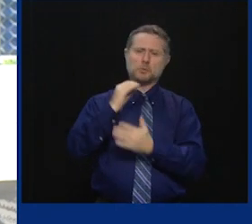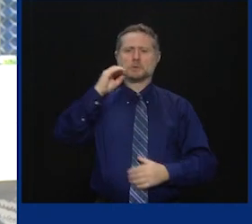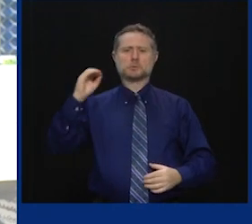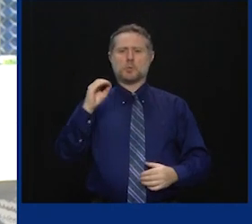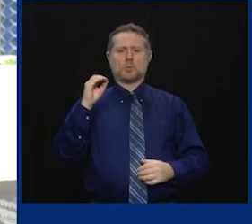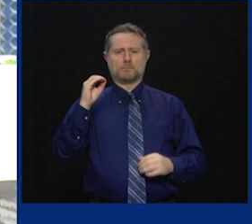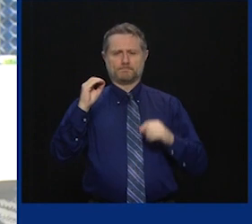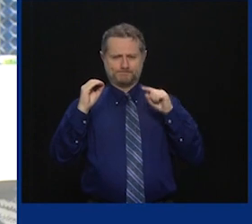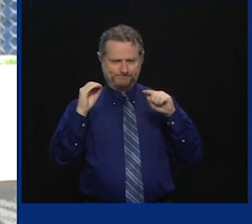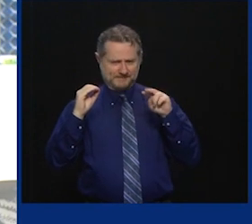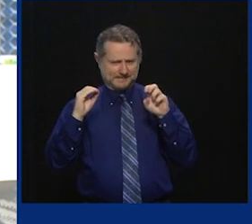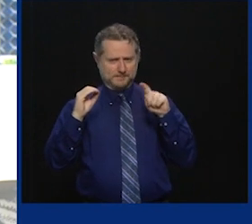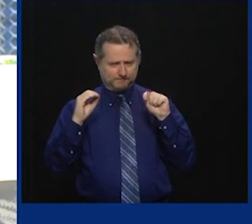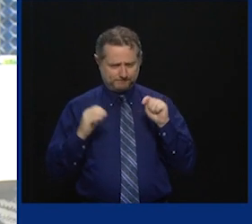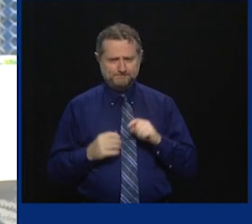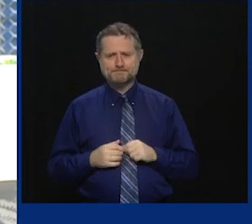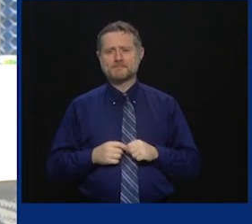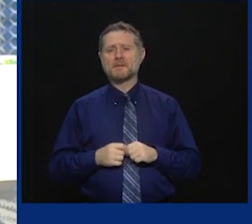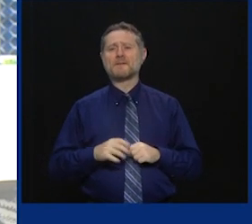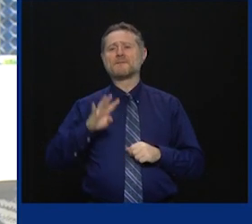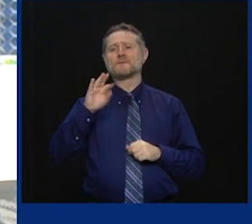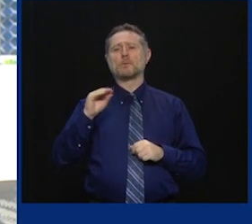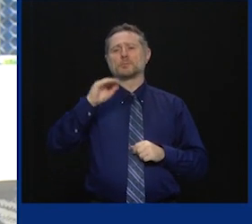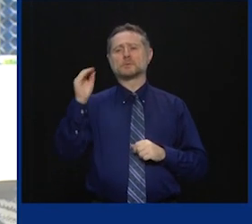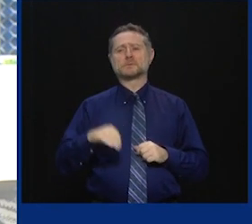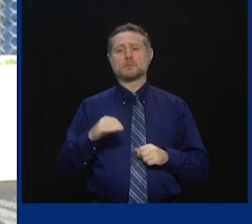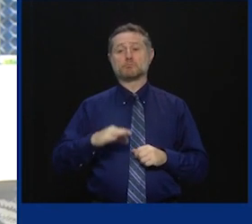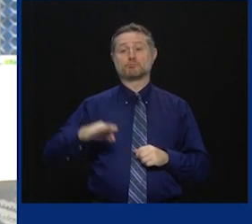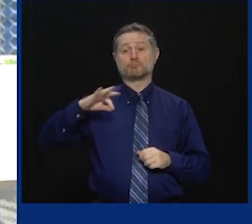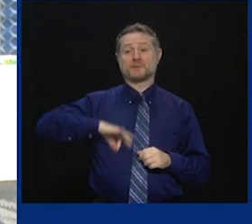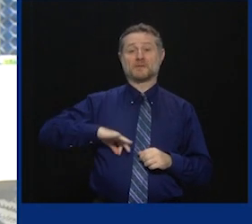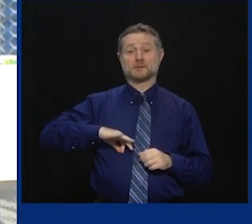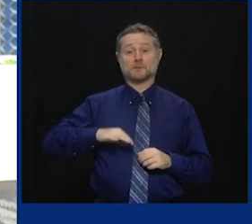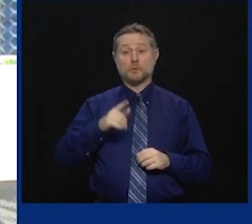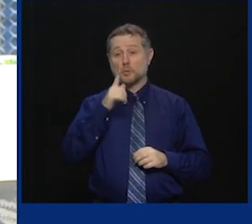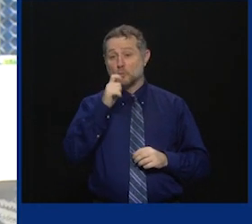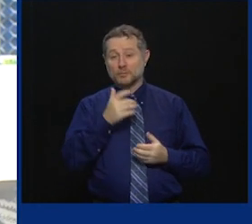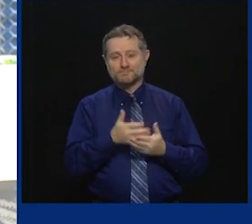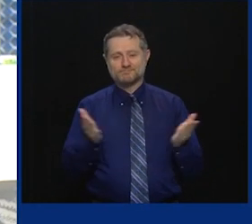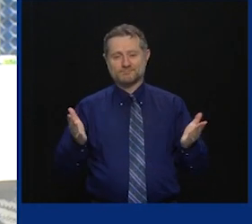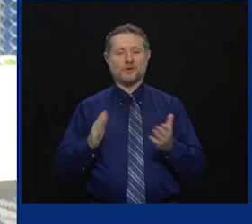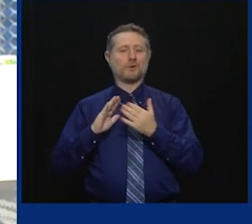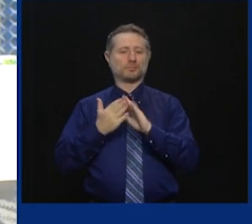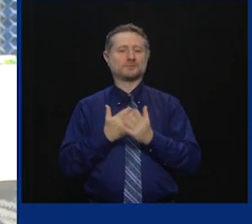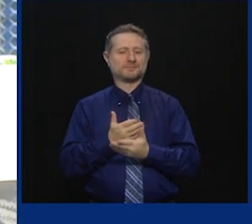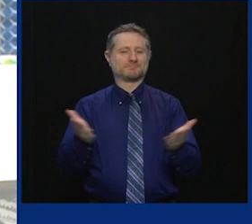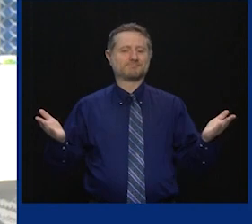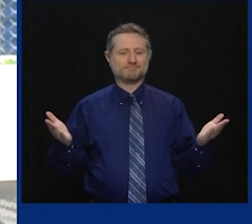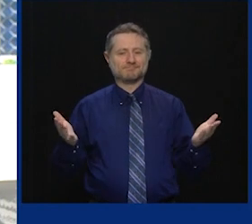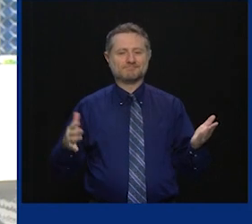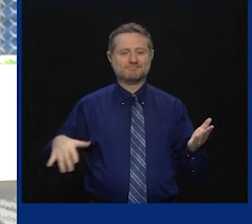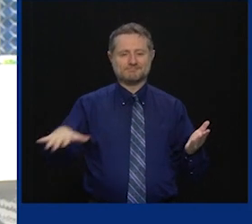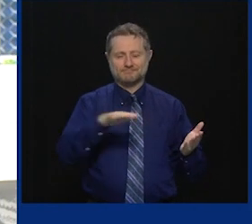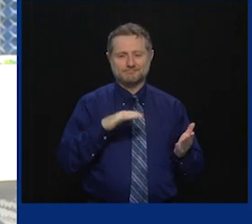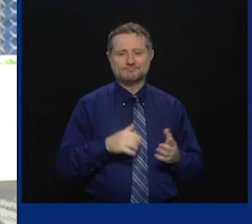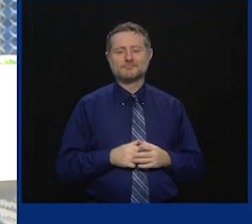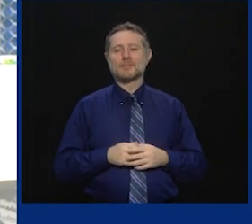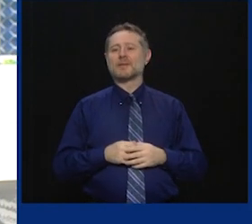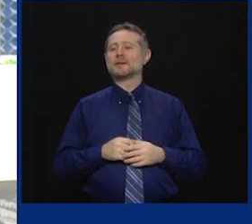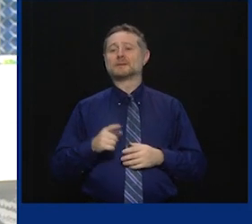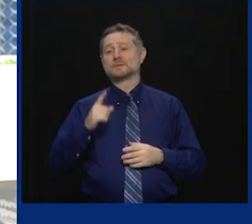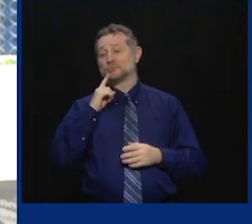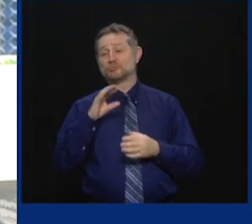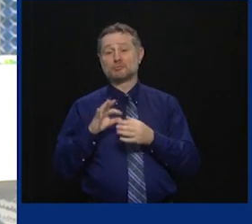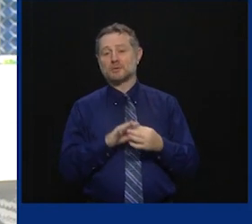directing 40% of the benefits into those communities to right the wrongs of the past. And of course on water and